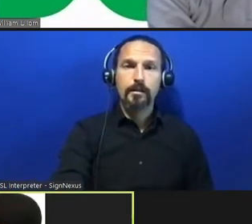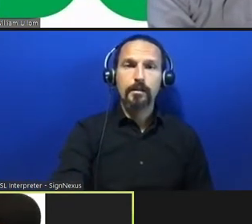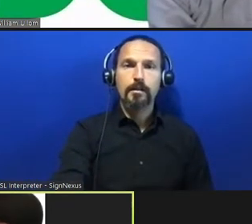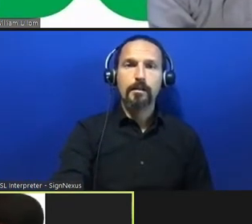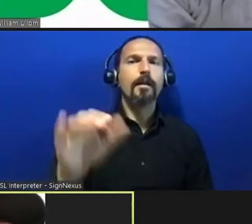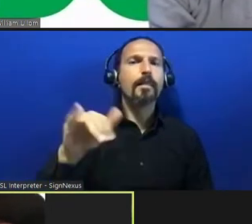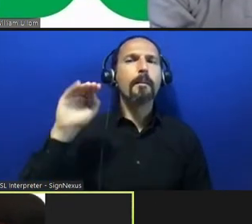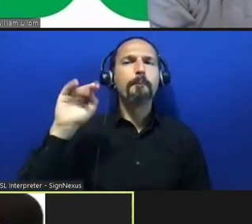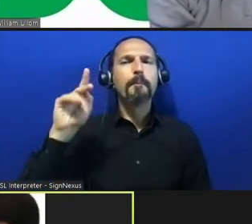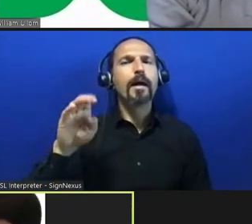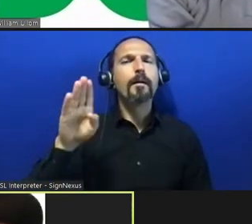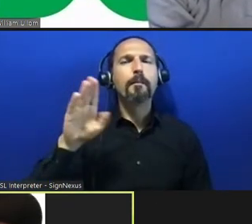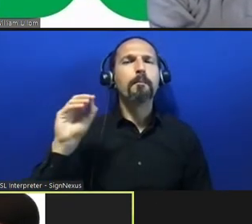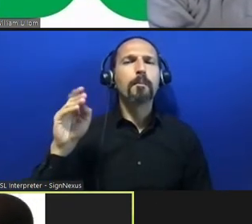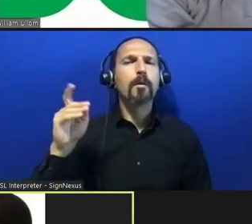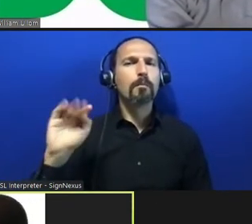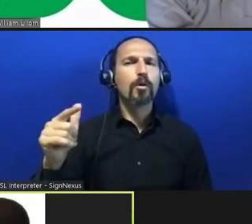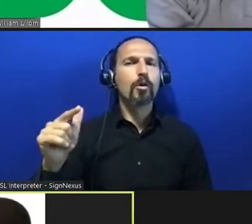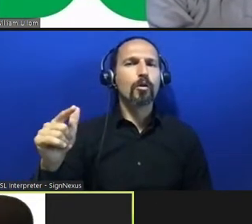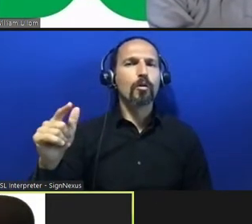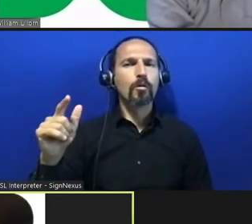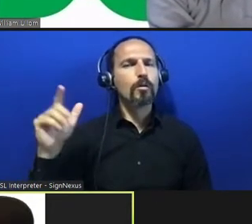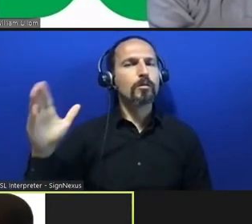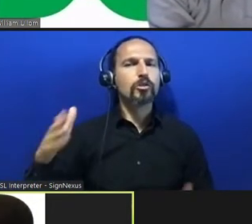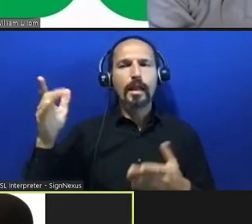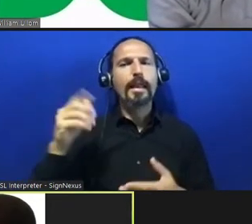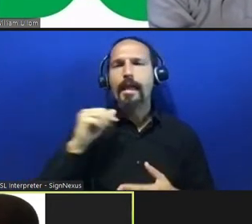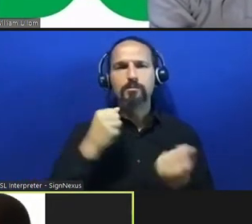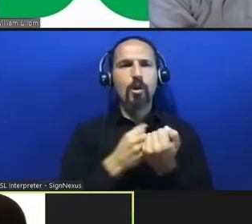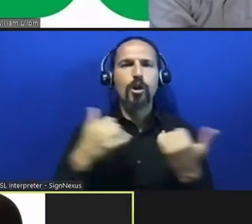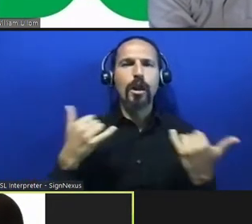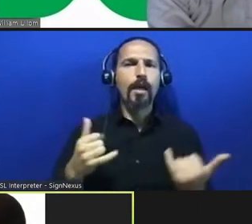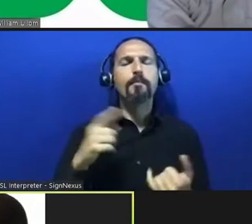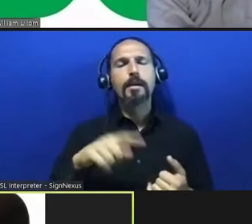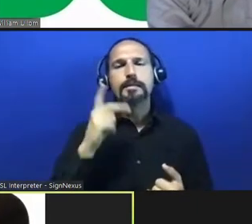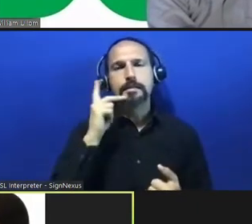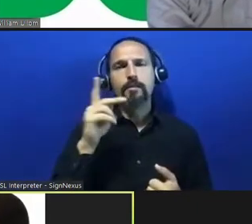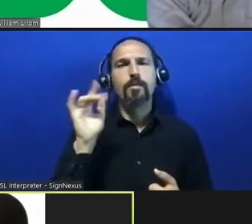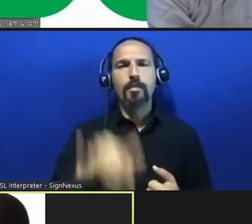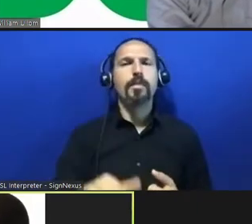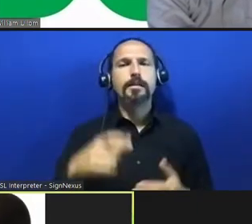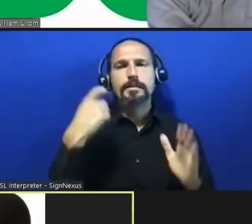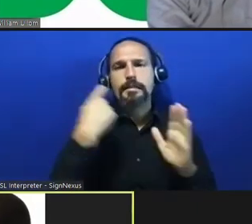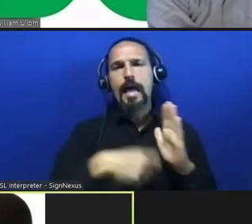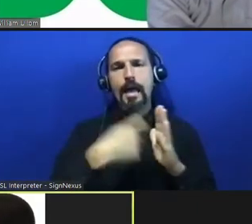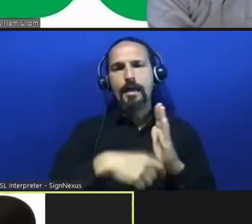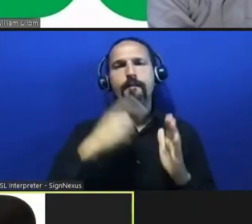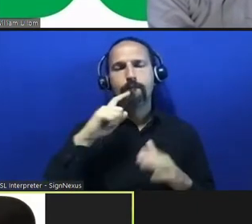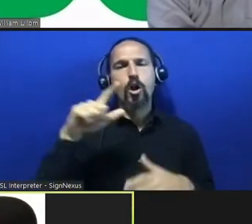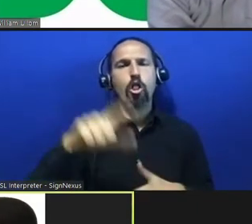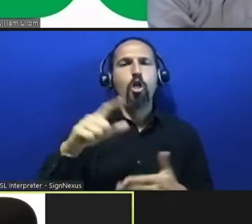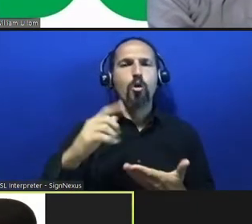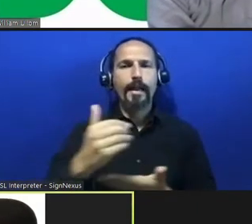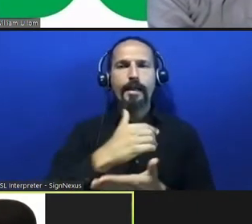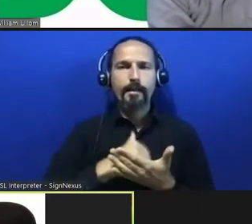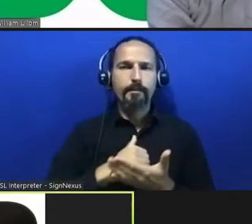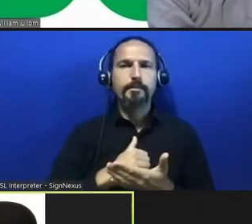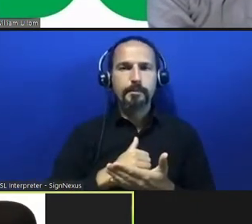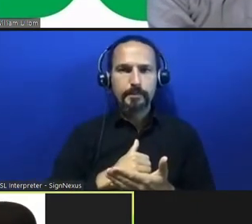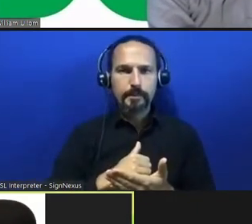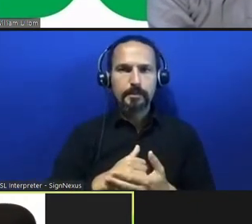Bloomberg wanted this it is not supported now the only thing it is seen as is a regressive tax to those on Lower incomes